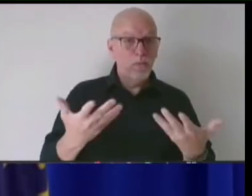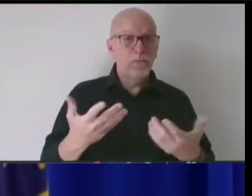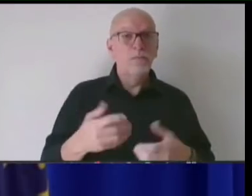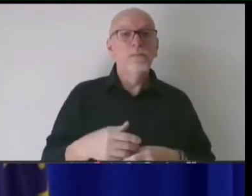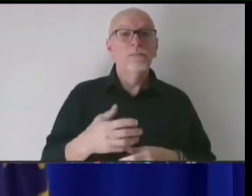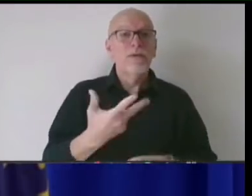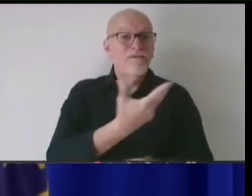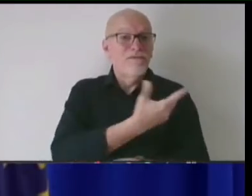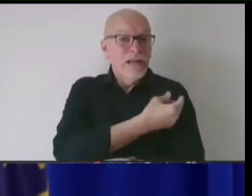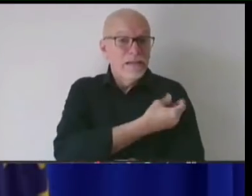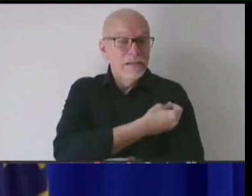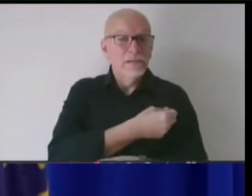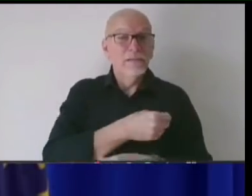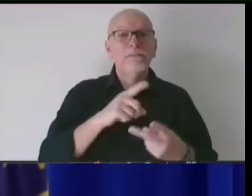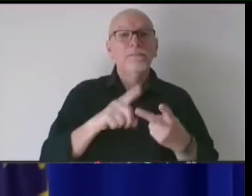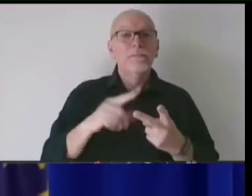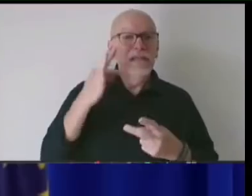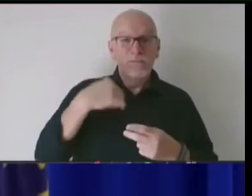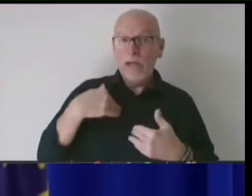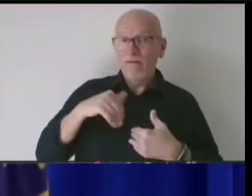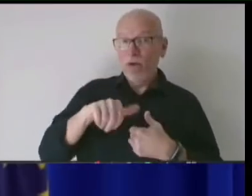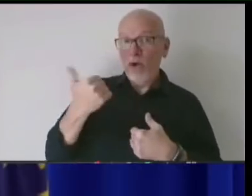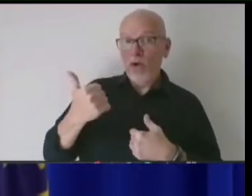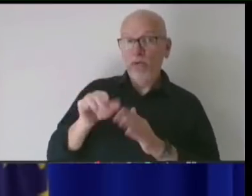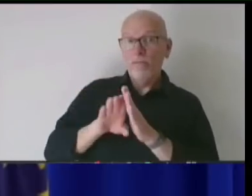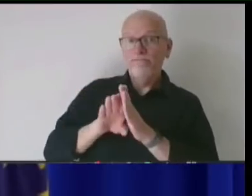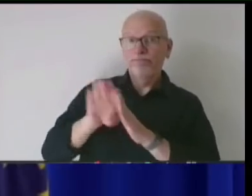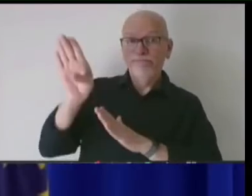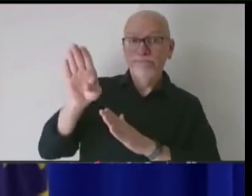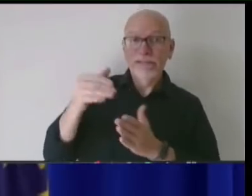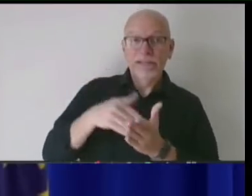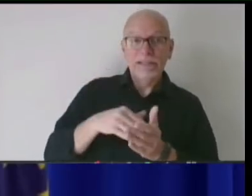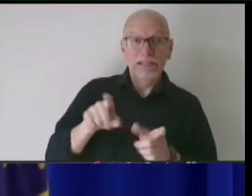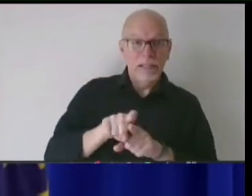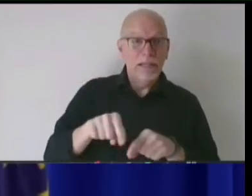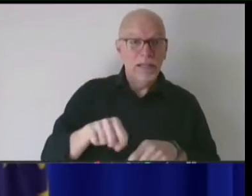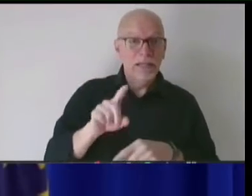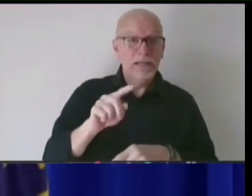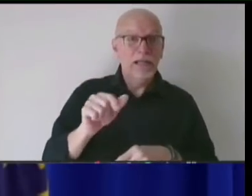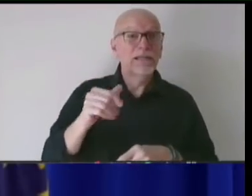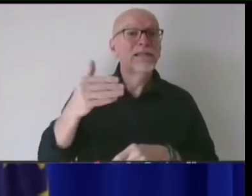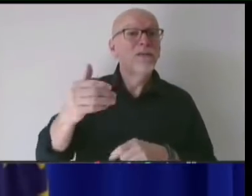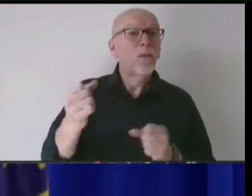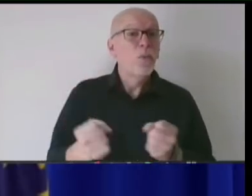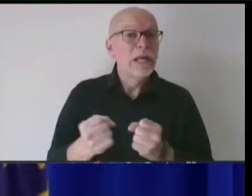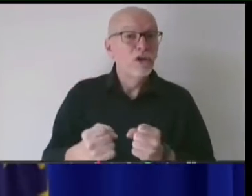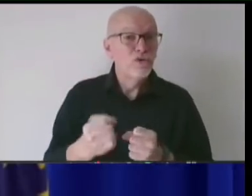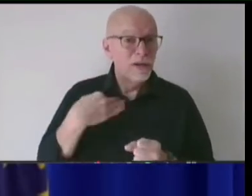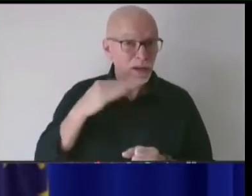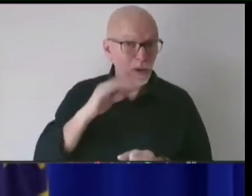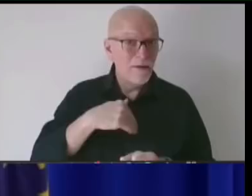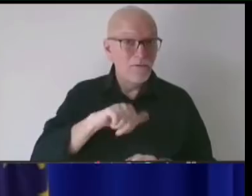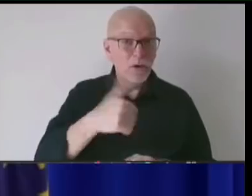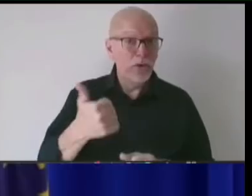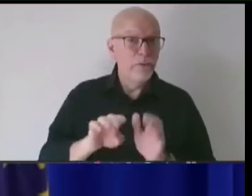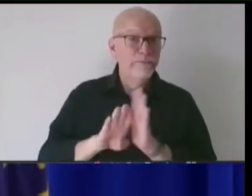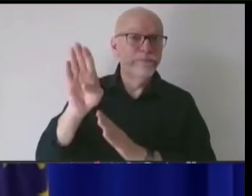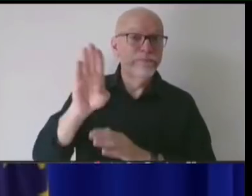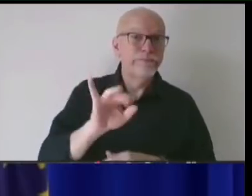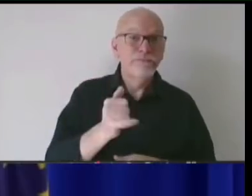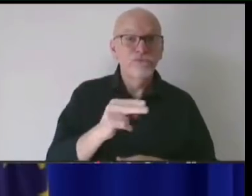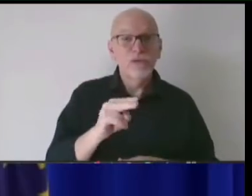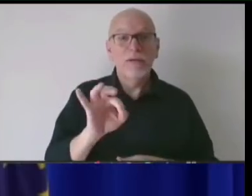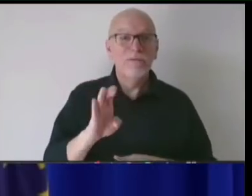now is whether we have another surge this difficult and this bad later in the winter or in the early January, February